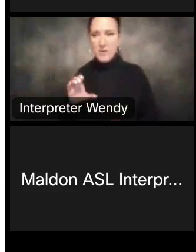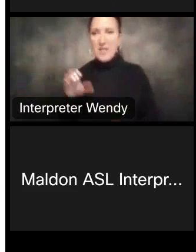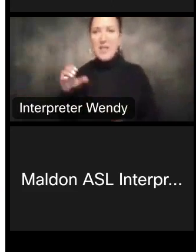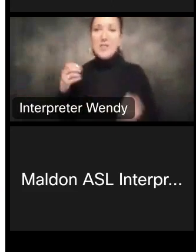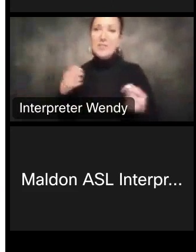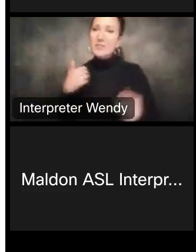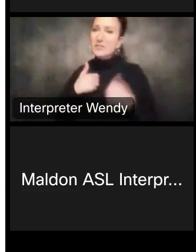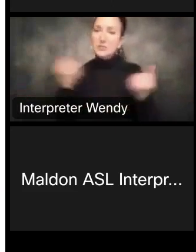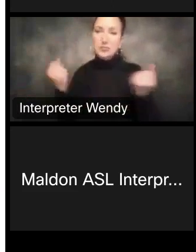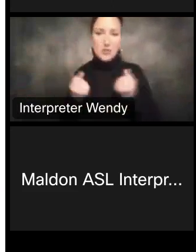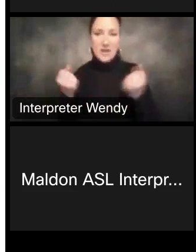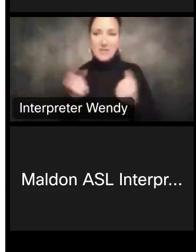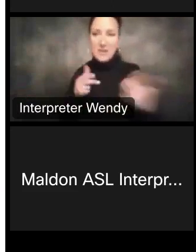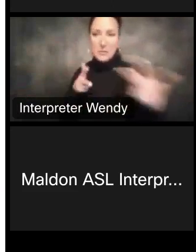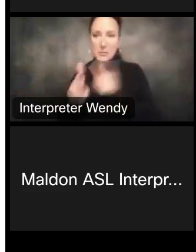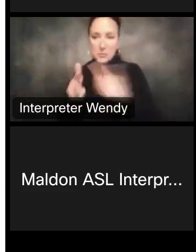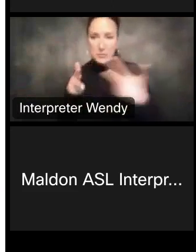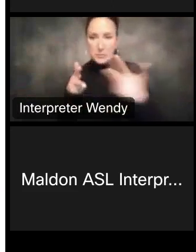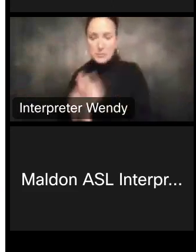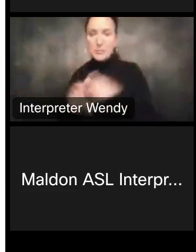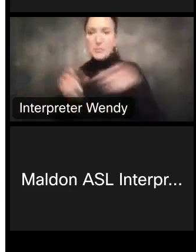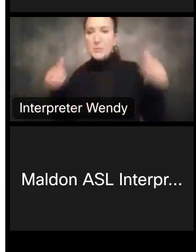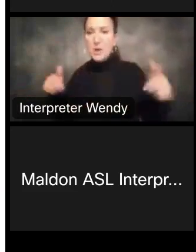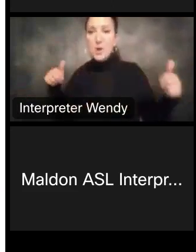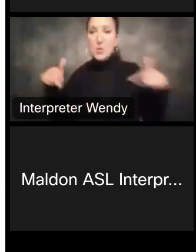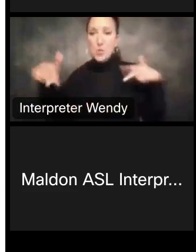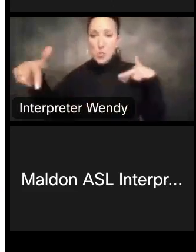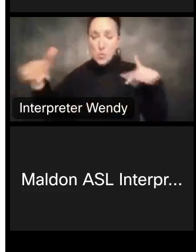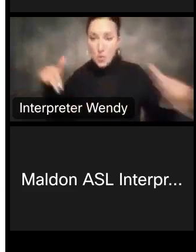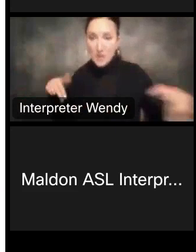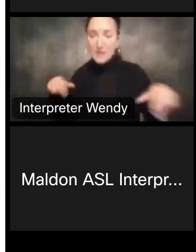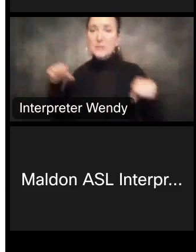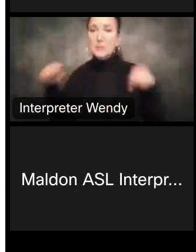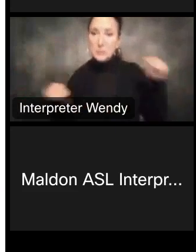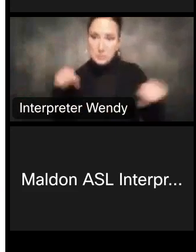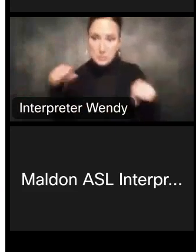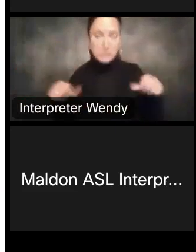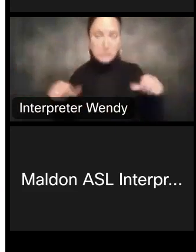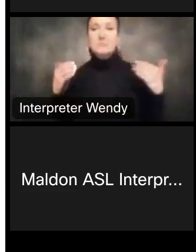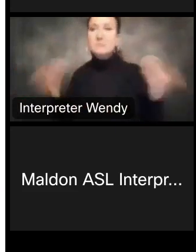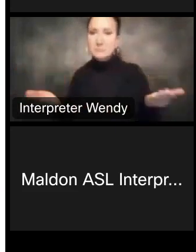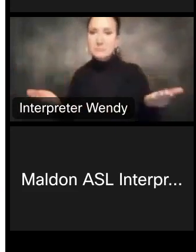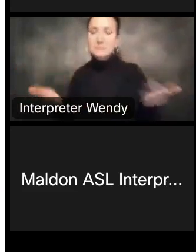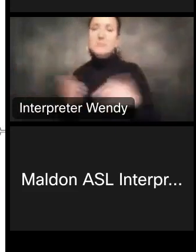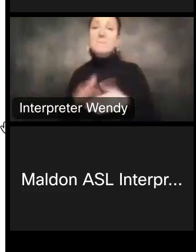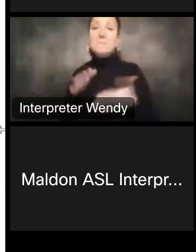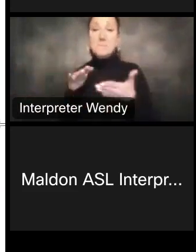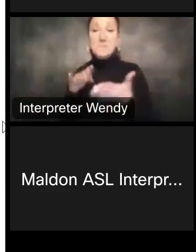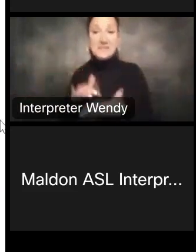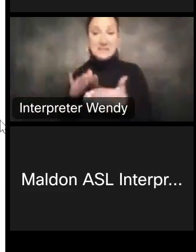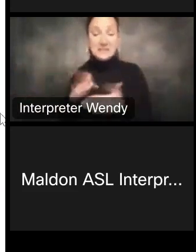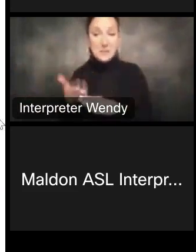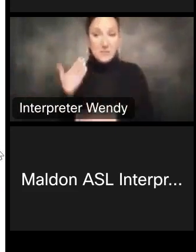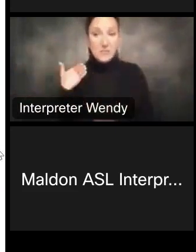lanes, the traffic operational impacts as well, the multimodal aspect. There was a study done